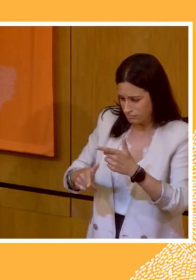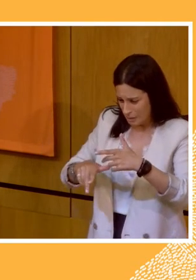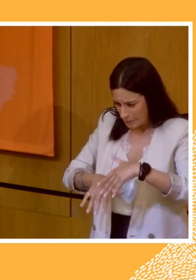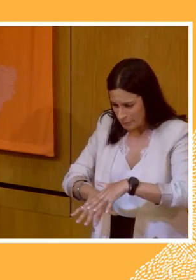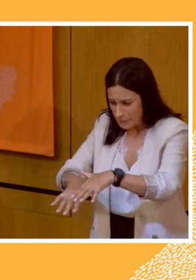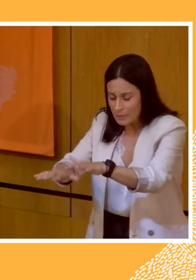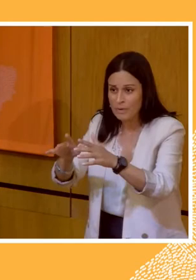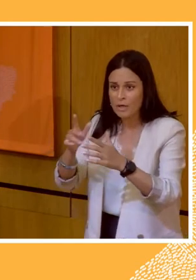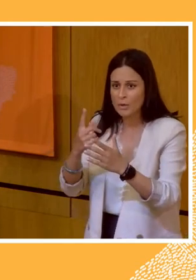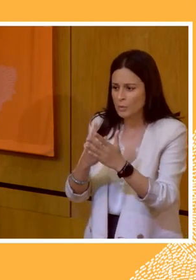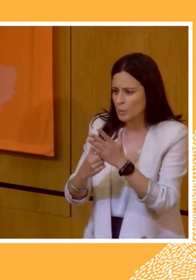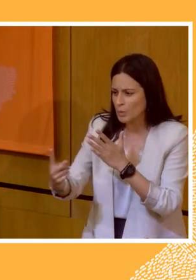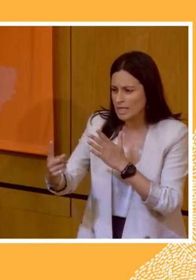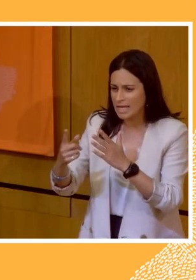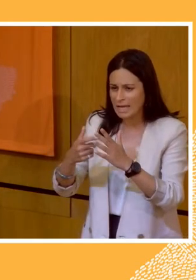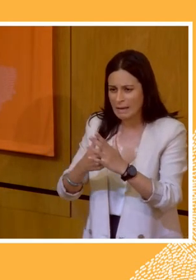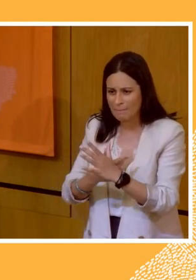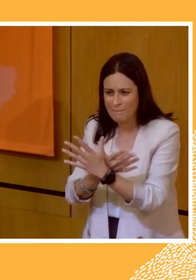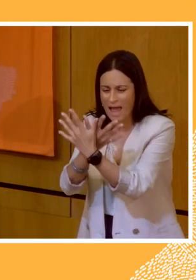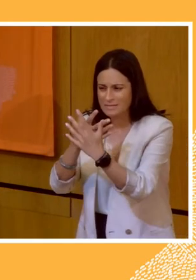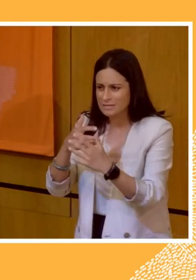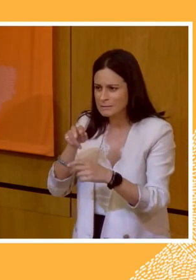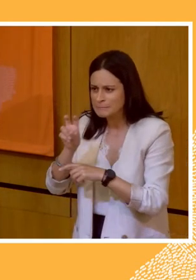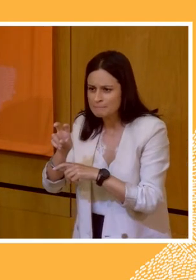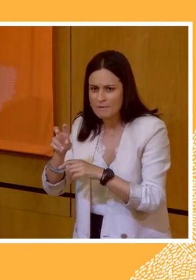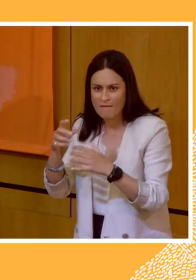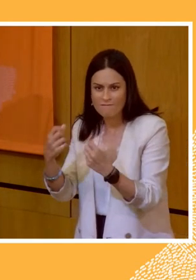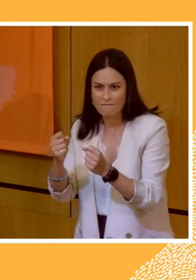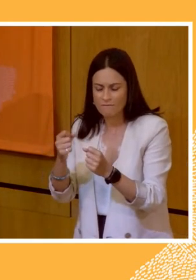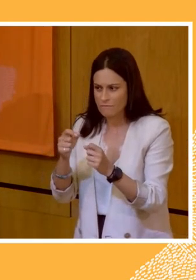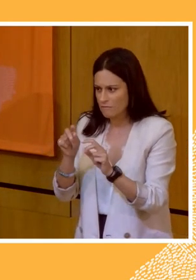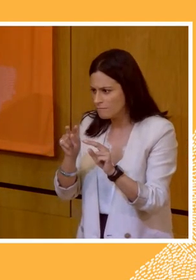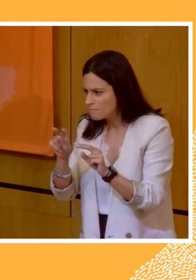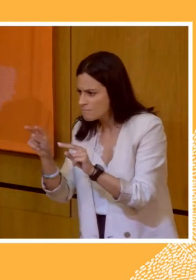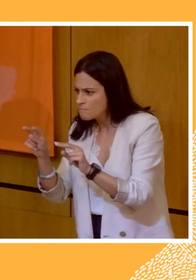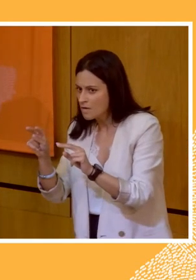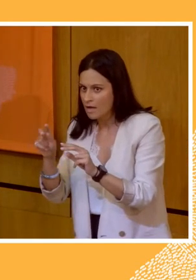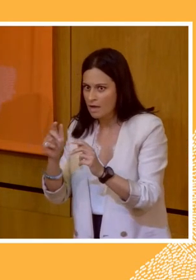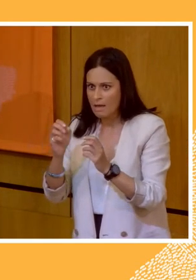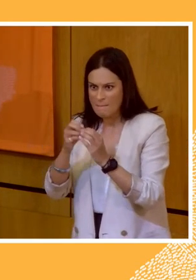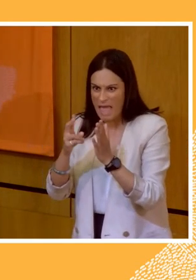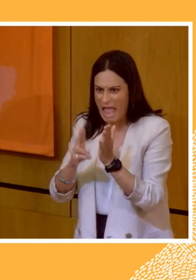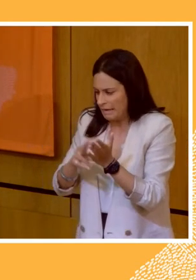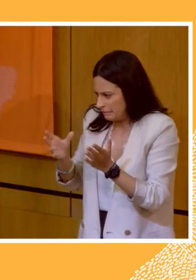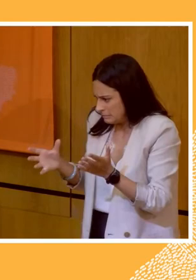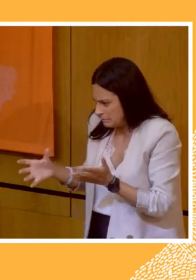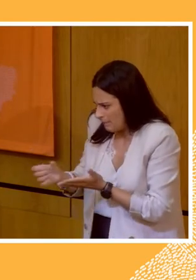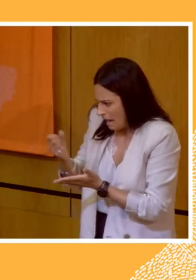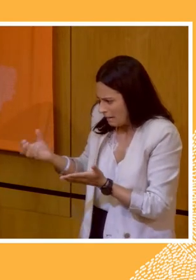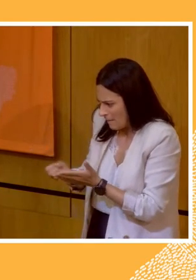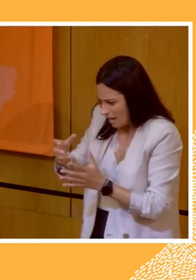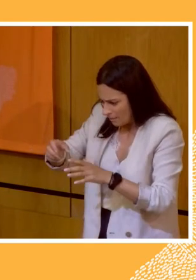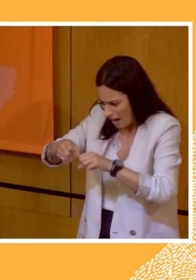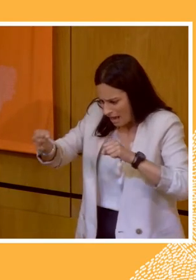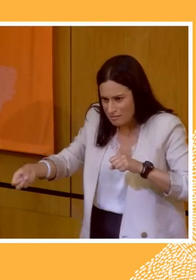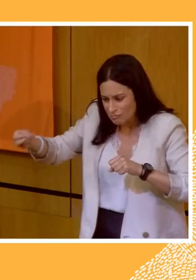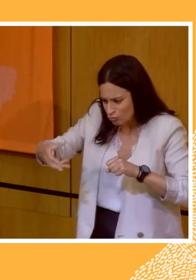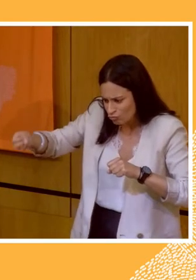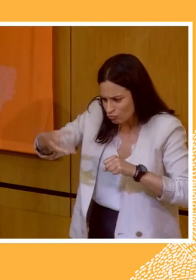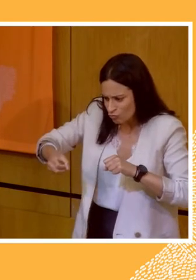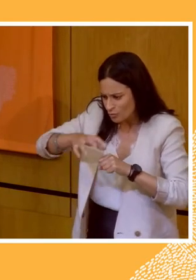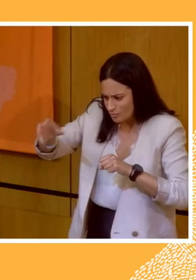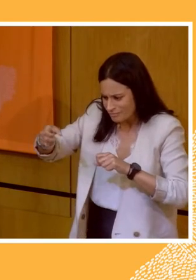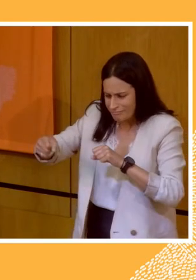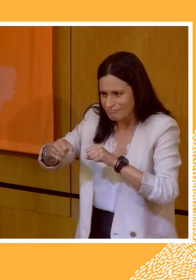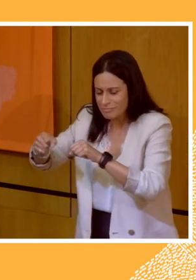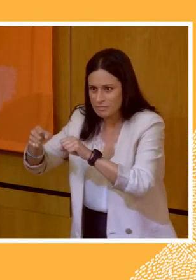this unique bird. And Ben, I saw him unpacking all his things and throwing the everything